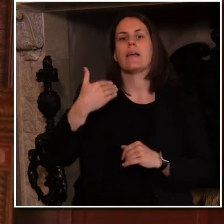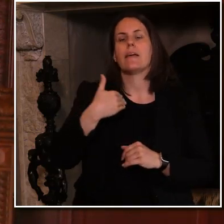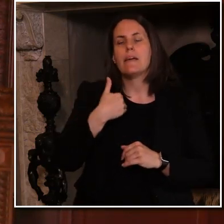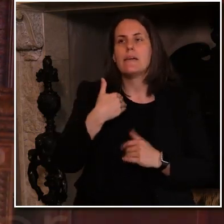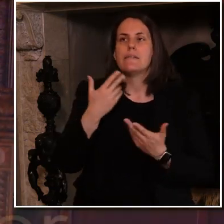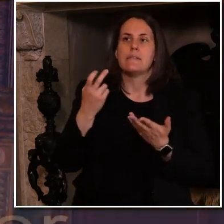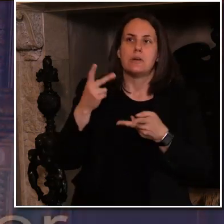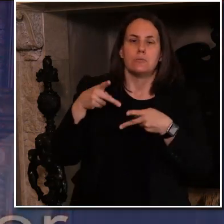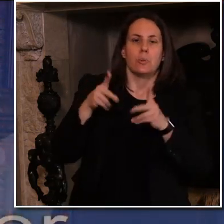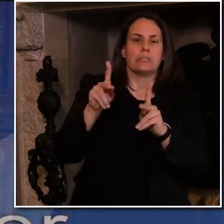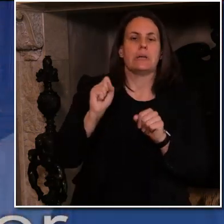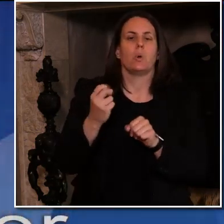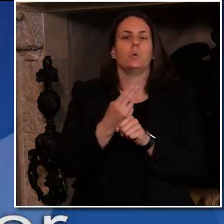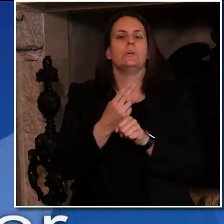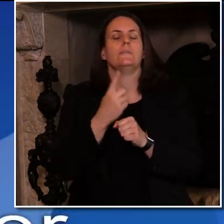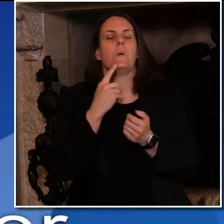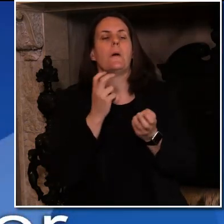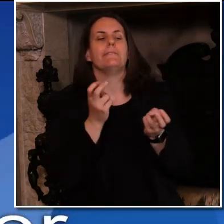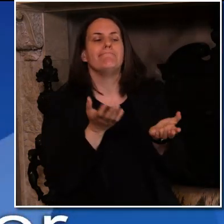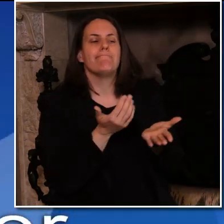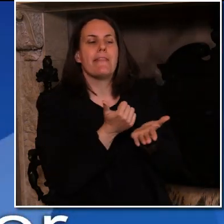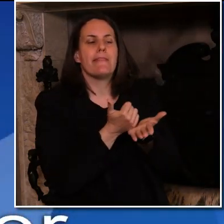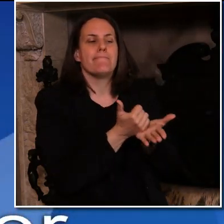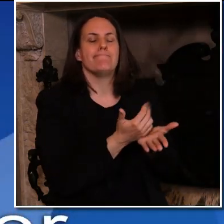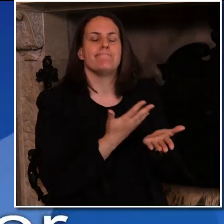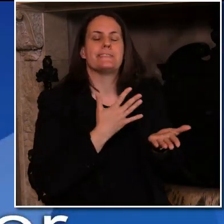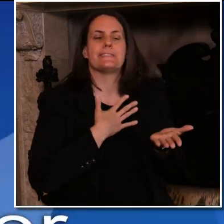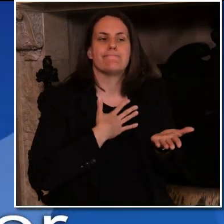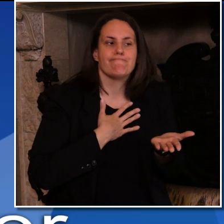you, Rachel. Now to Maddie Heim from USA Today